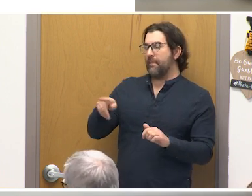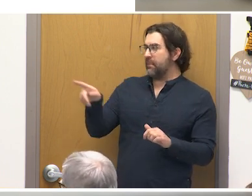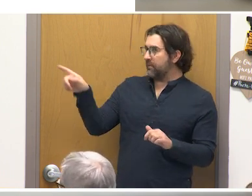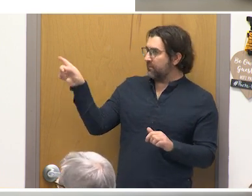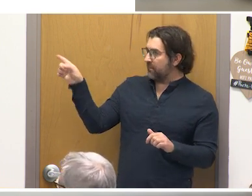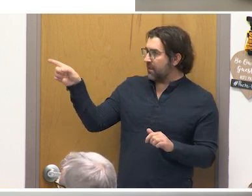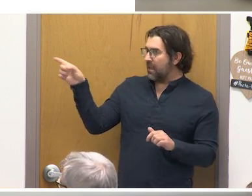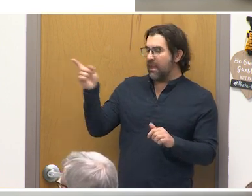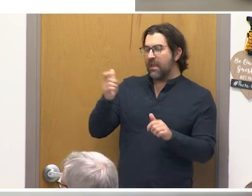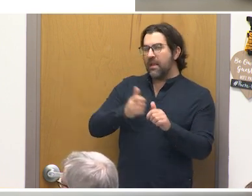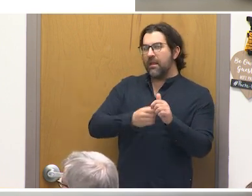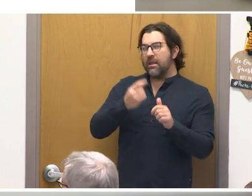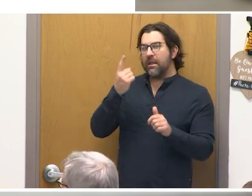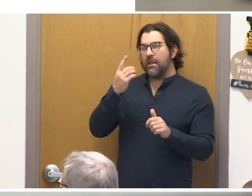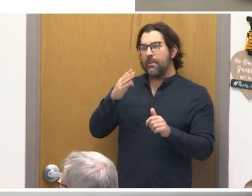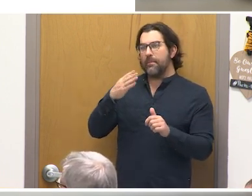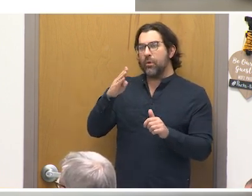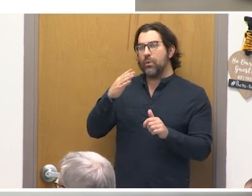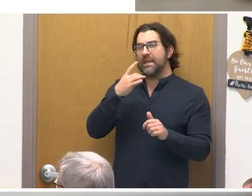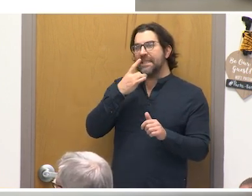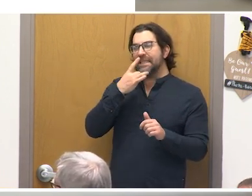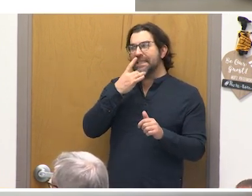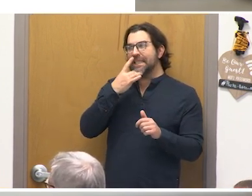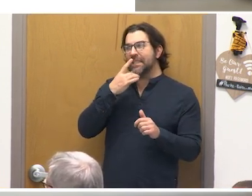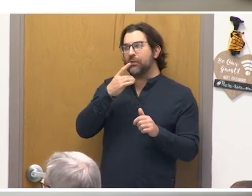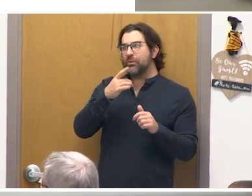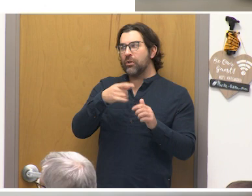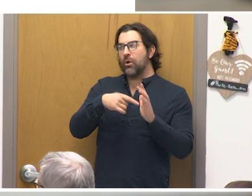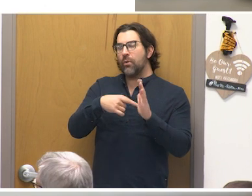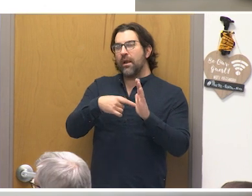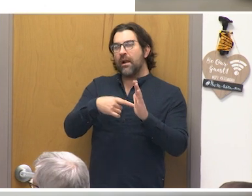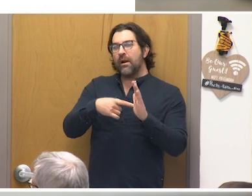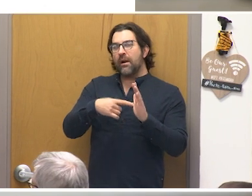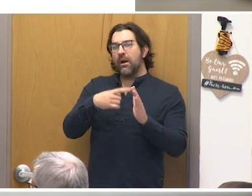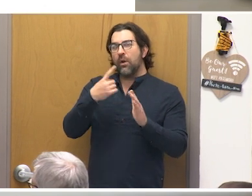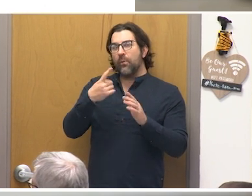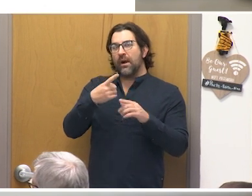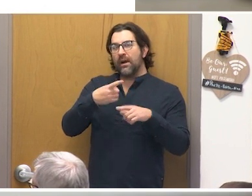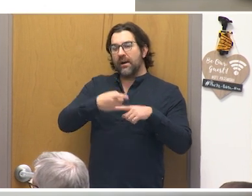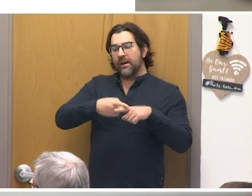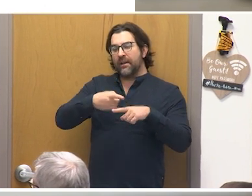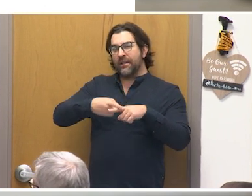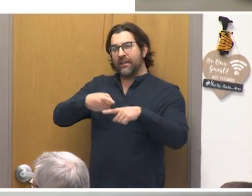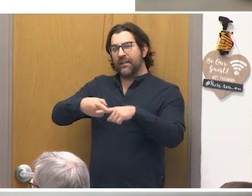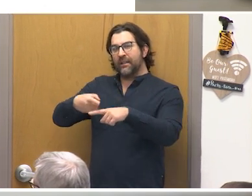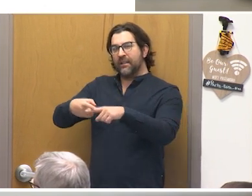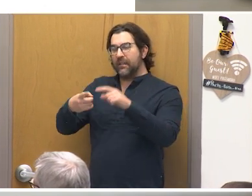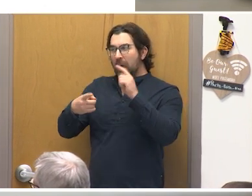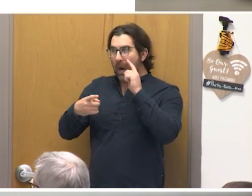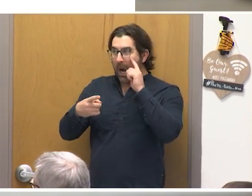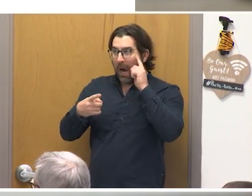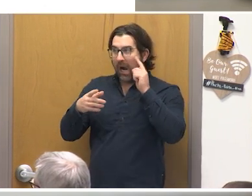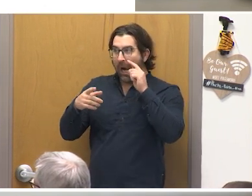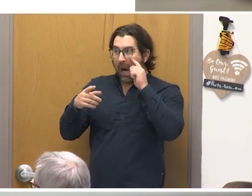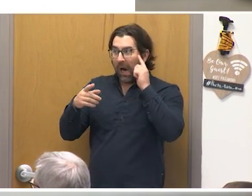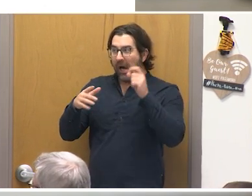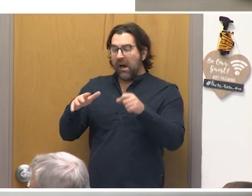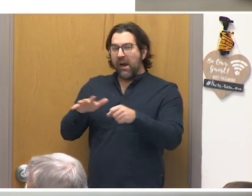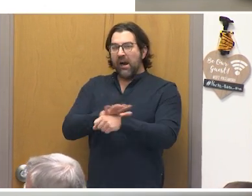the blue traffic signals represents a location where there will be a full traffic signal